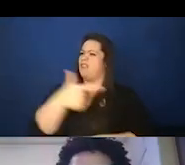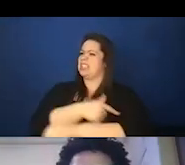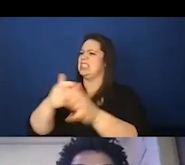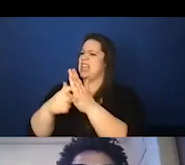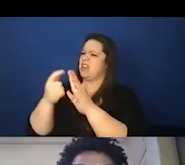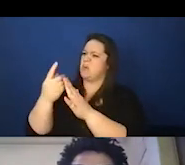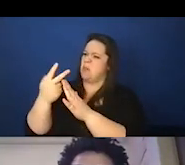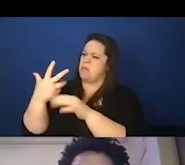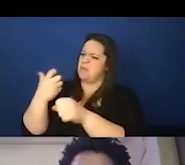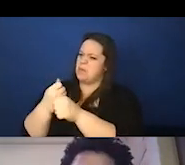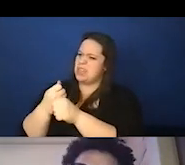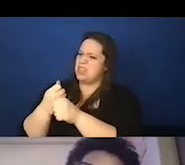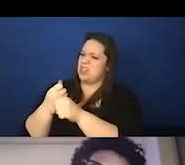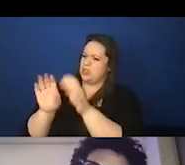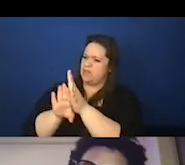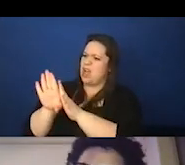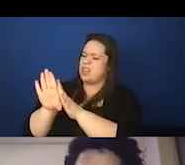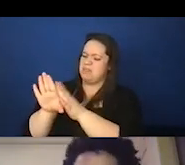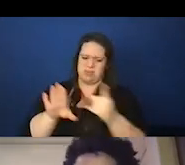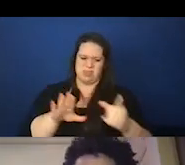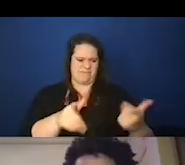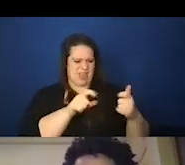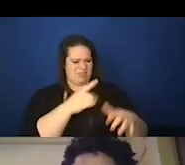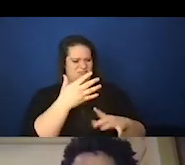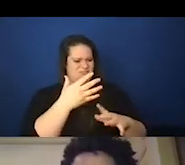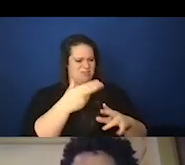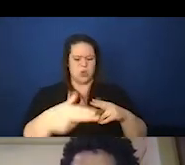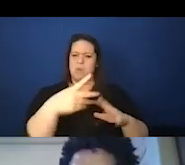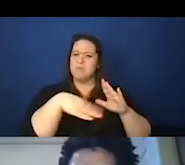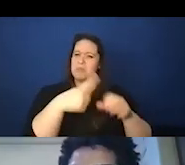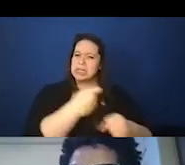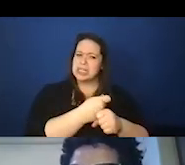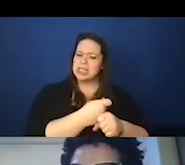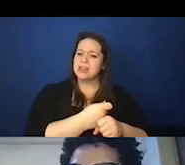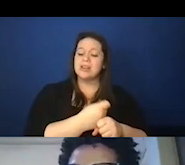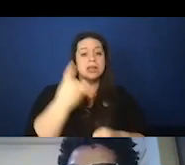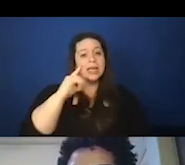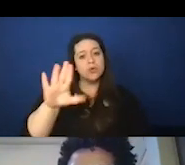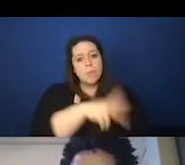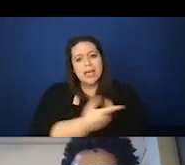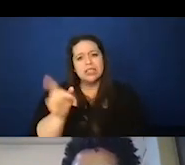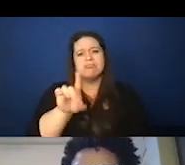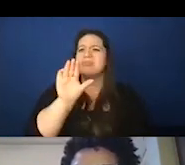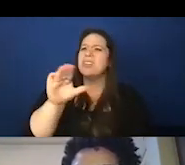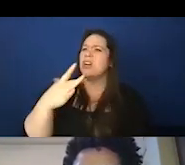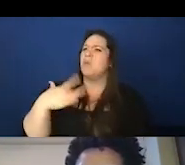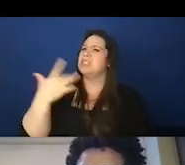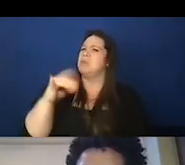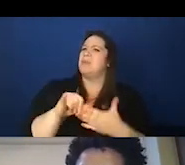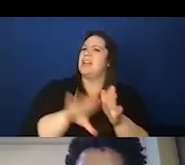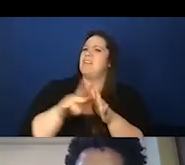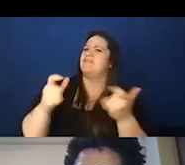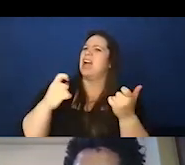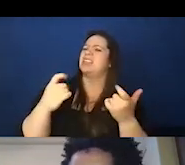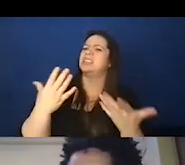your clients, and they have this concern, what would you say to them? Yeah, let me take a first crack. Look, one of the worst things